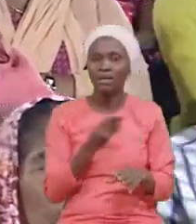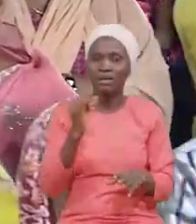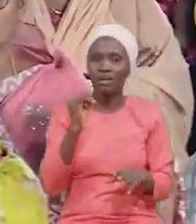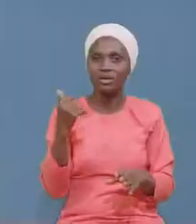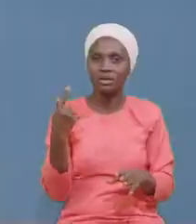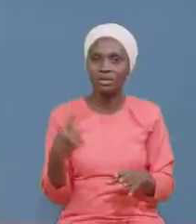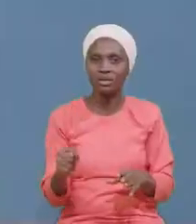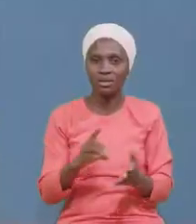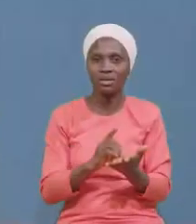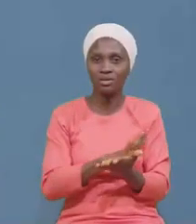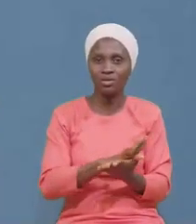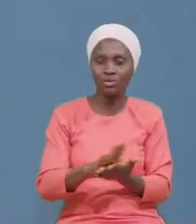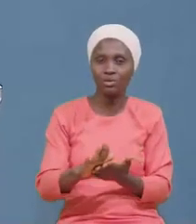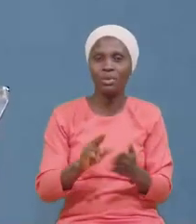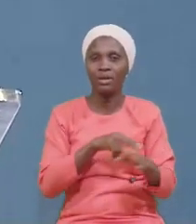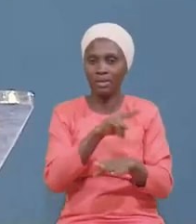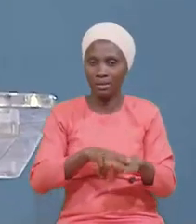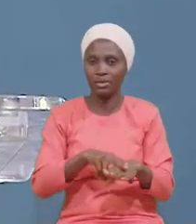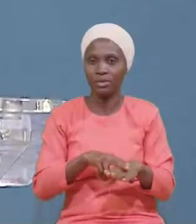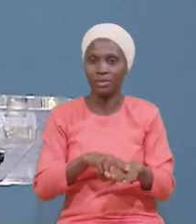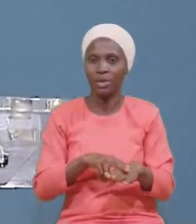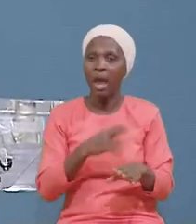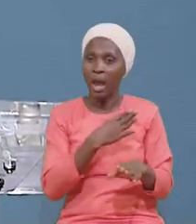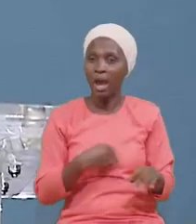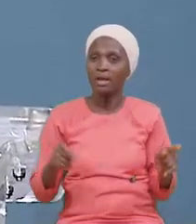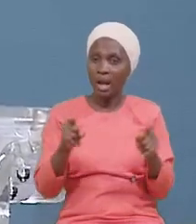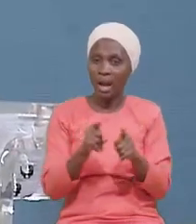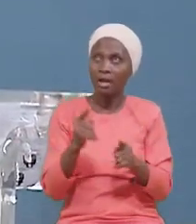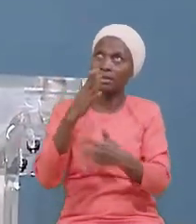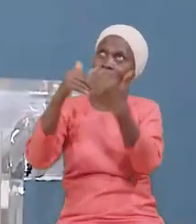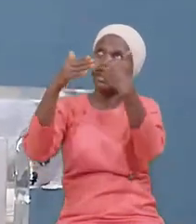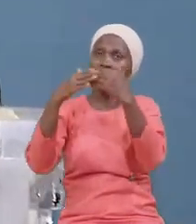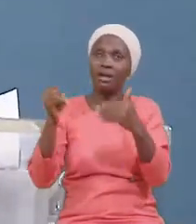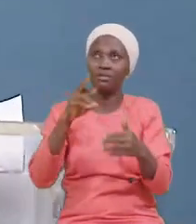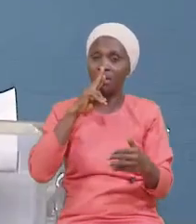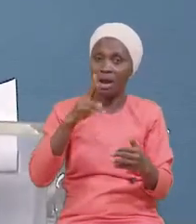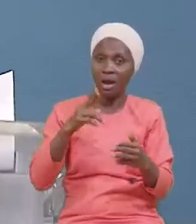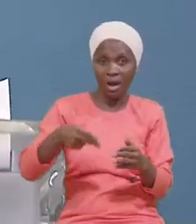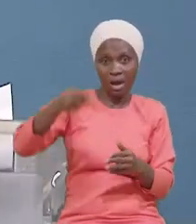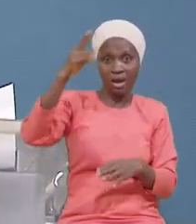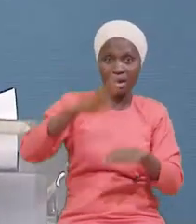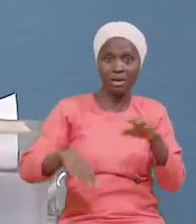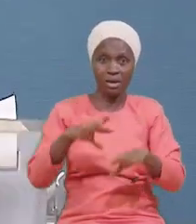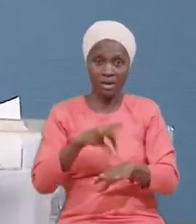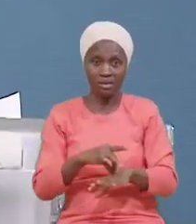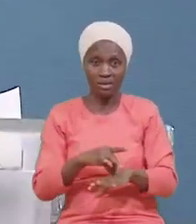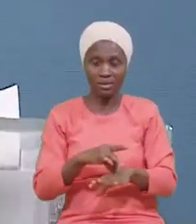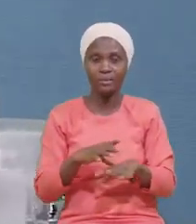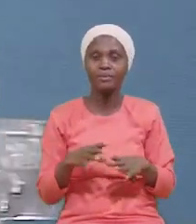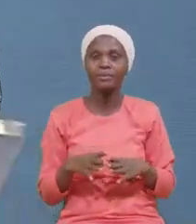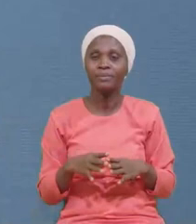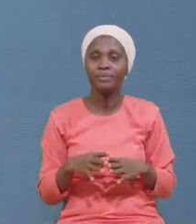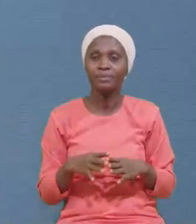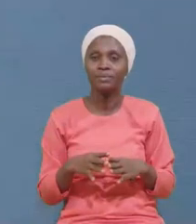Kani prakruti sthayika atheetamaina unnai. And as the heavens are higher than the earth. Ee yokka bhoomi kante